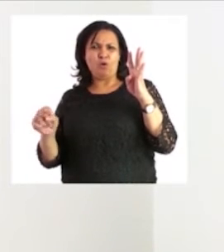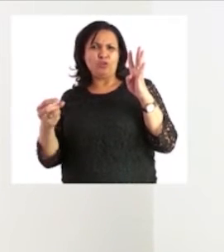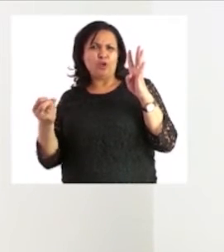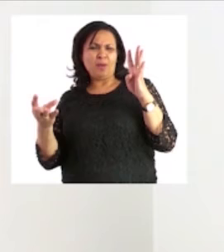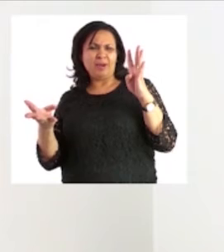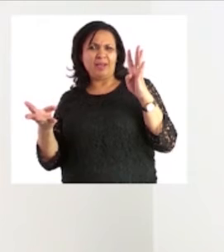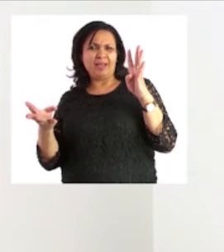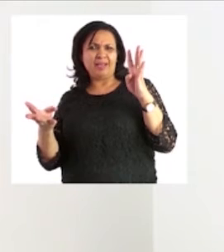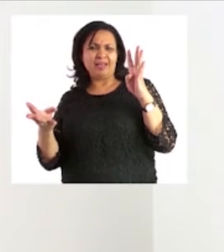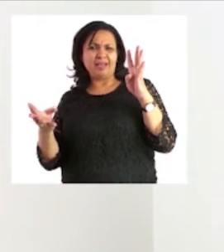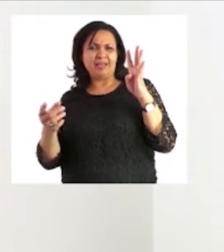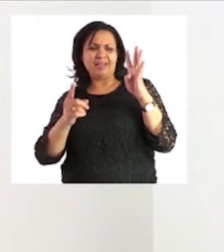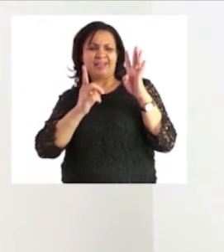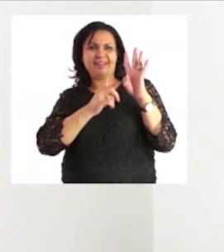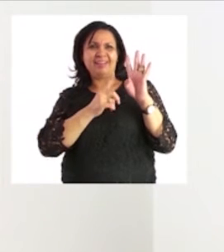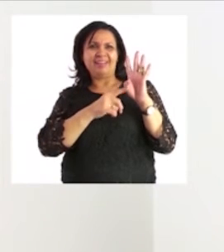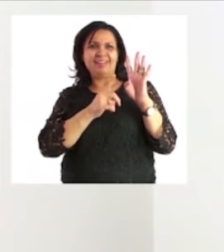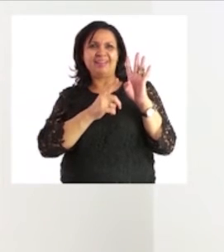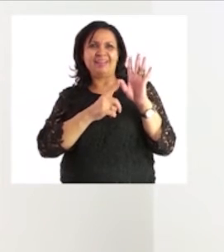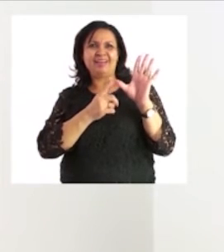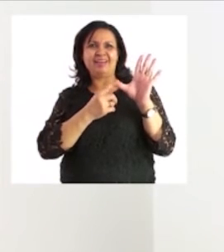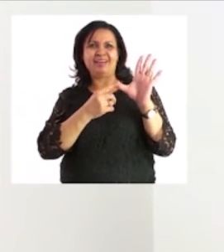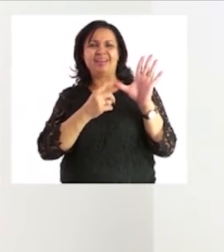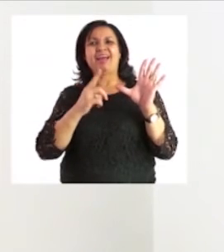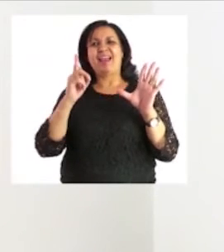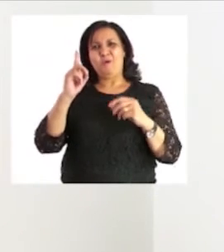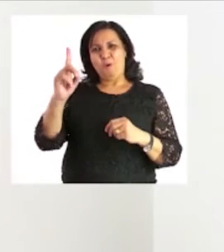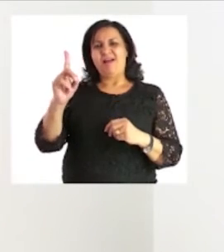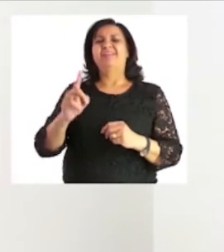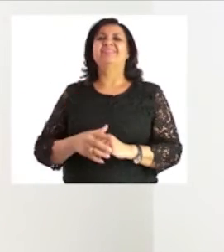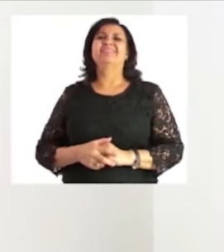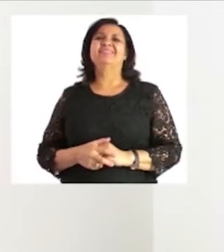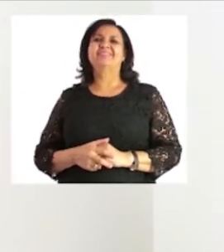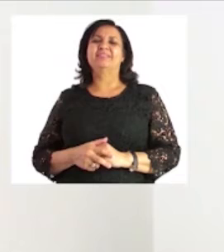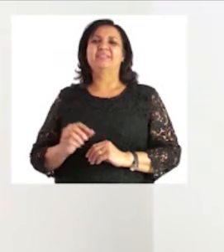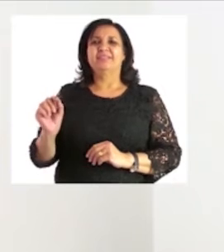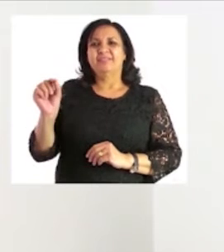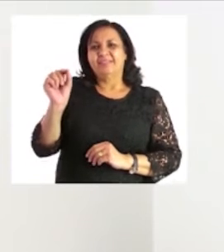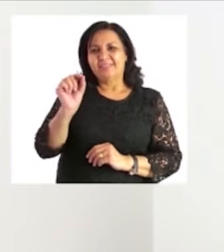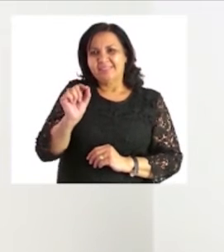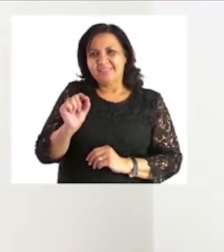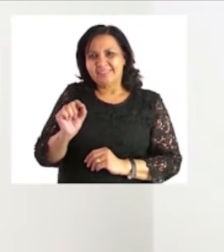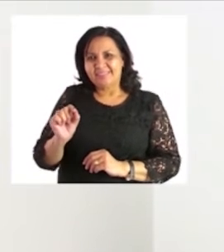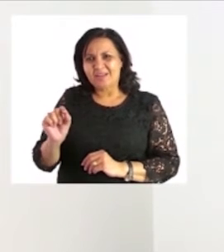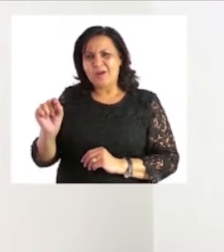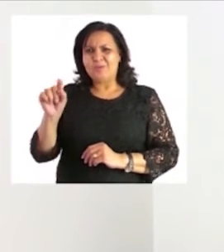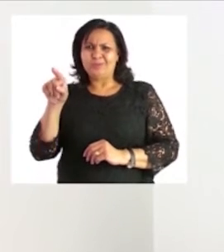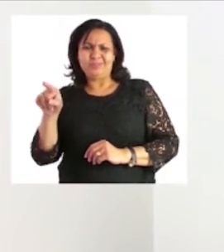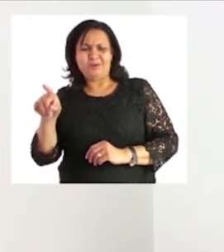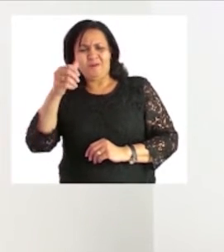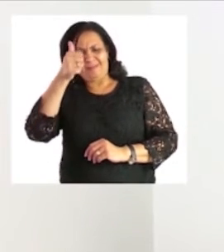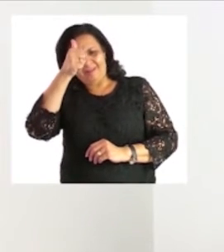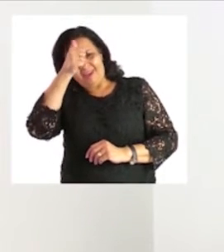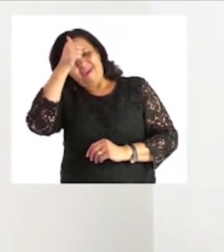Okay, so how many you will add on there? 1. She is so clever. I